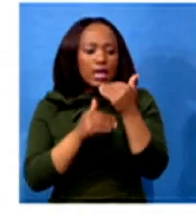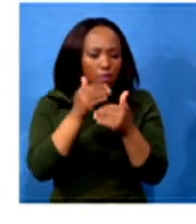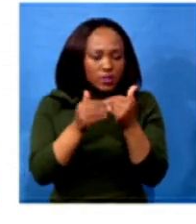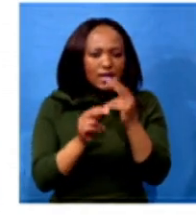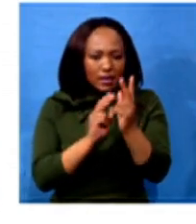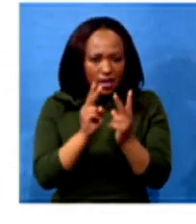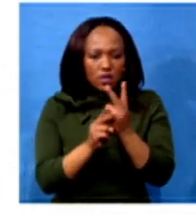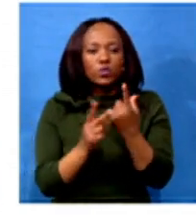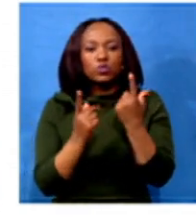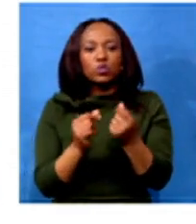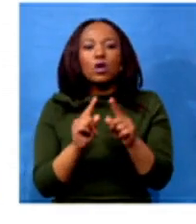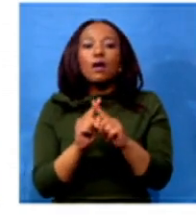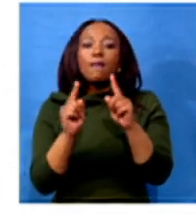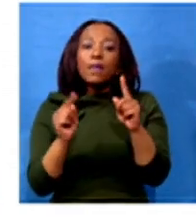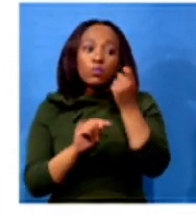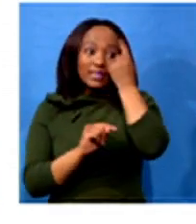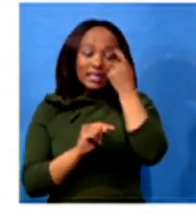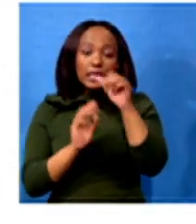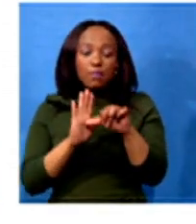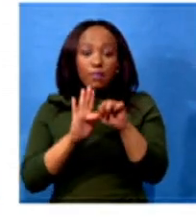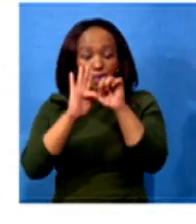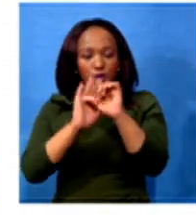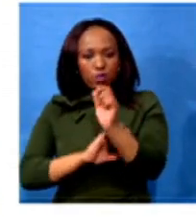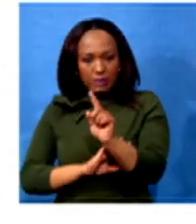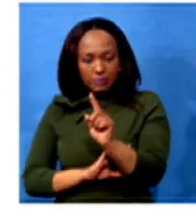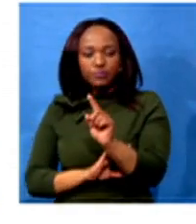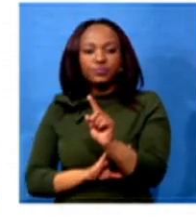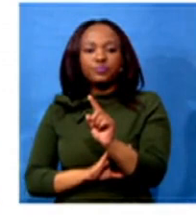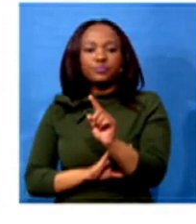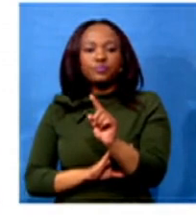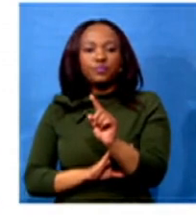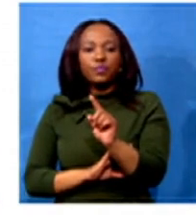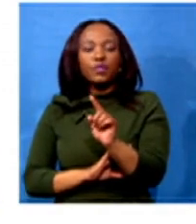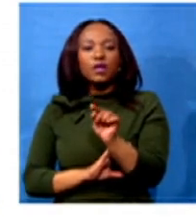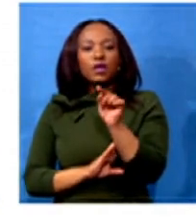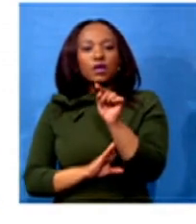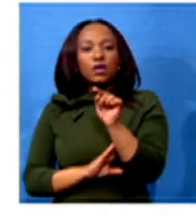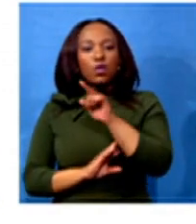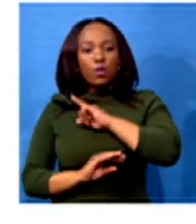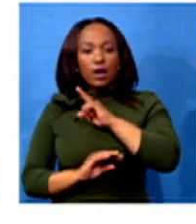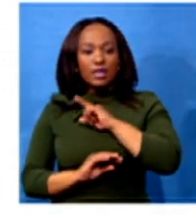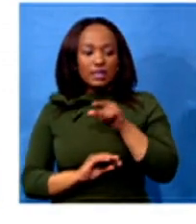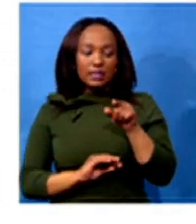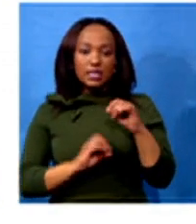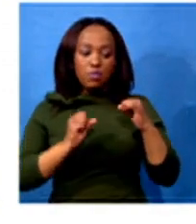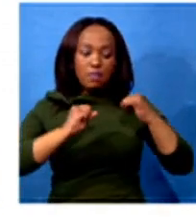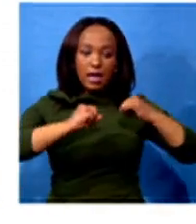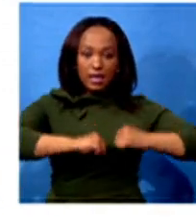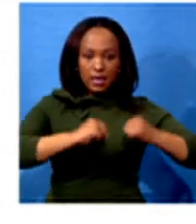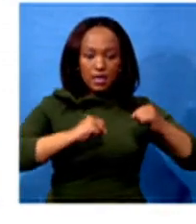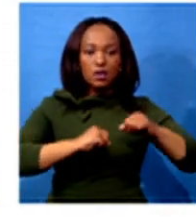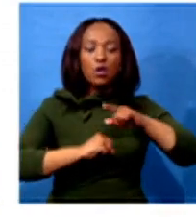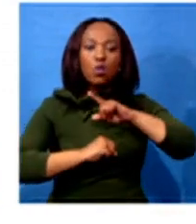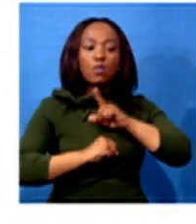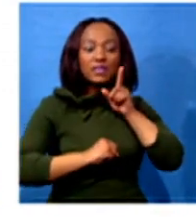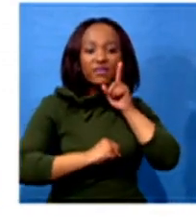again. What must be understood is that the fact that it has been agreed in terms of us validating people